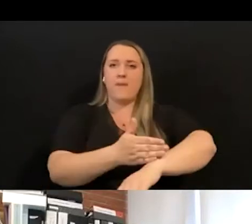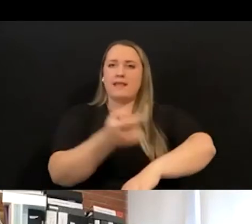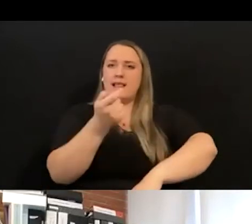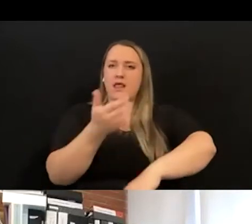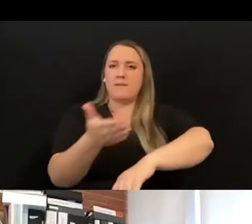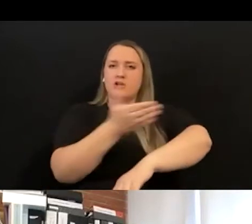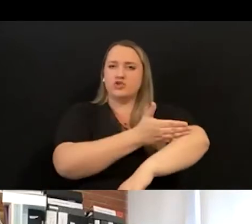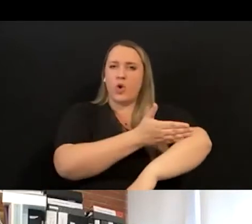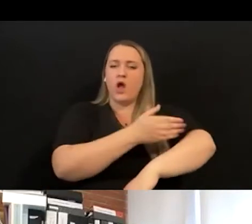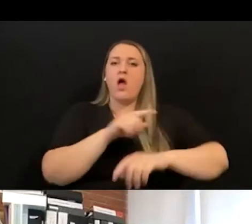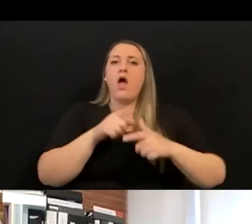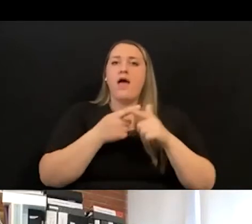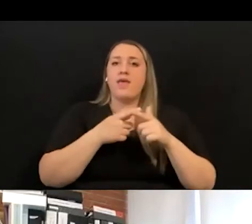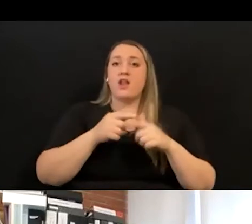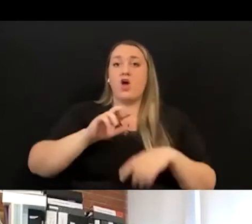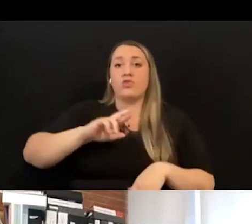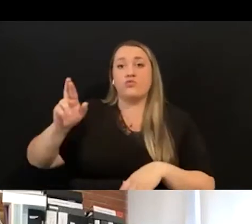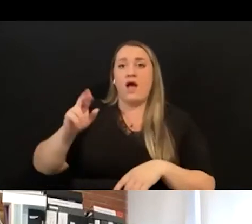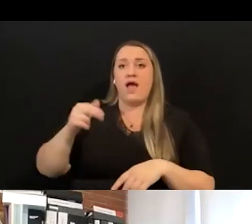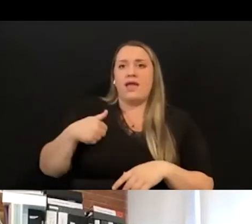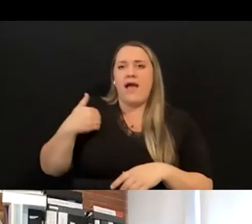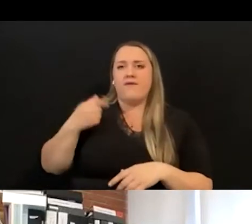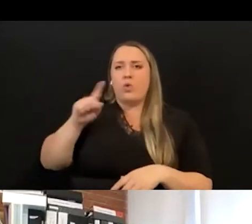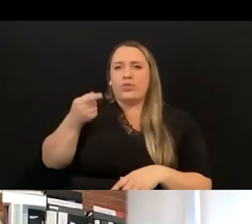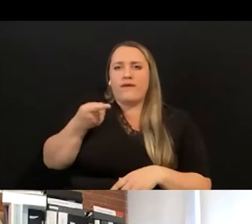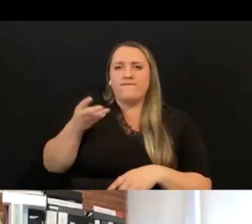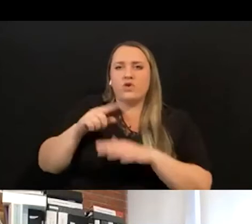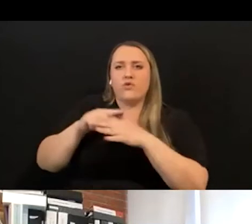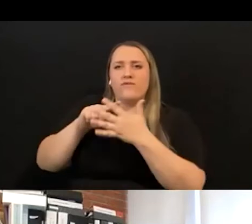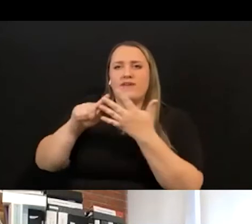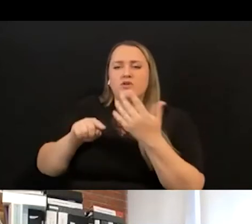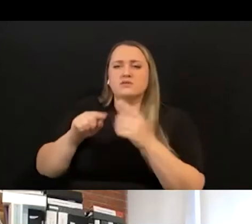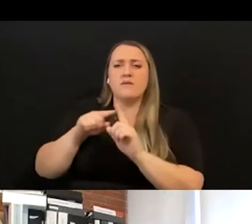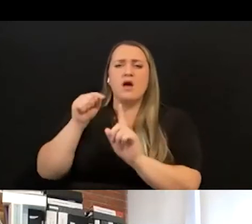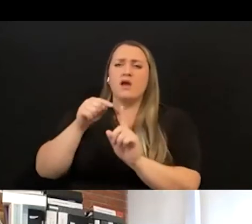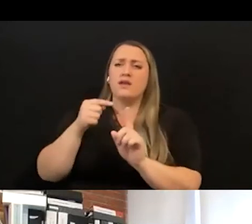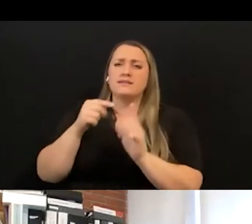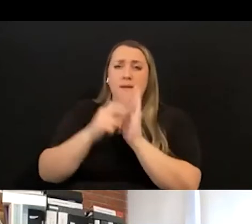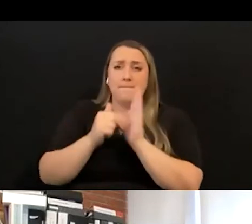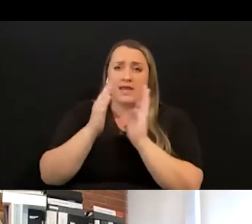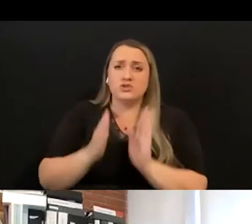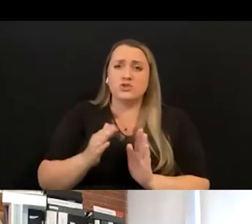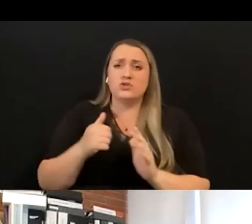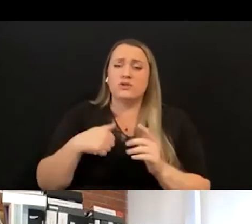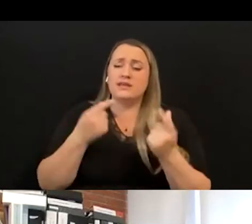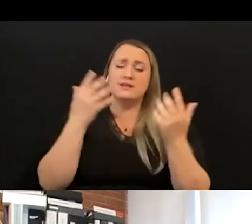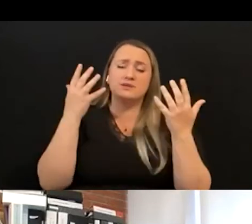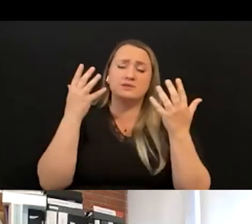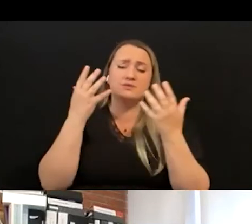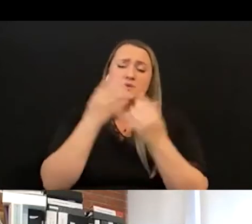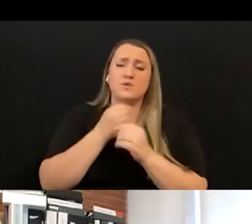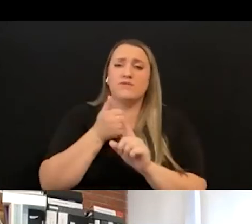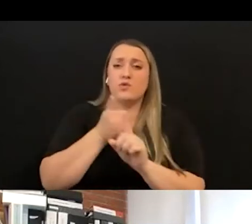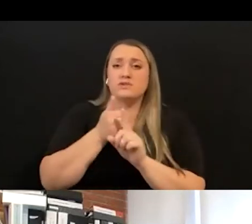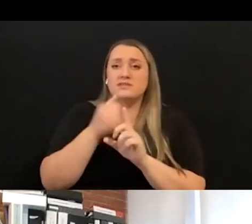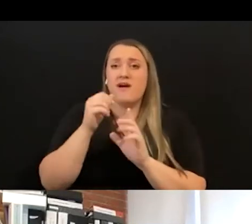the right, but he's a painter and had done this really wonderful self-portrait that kind of